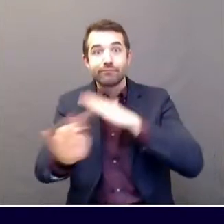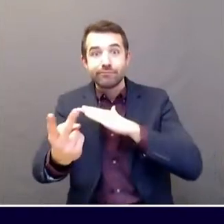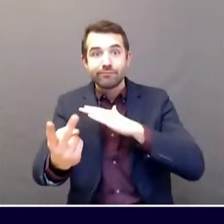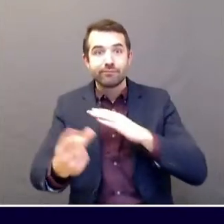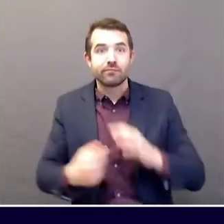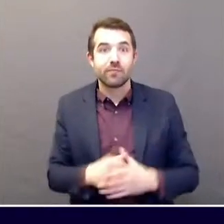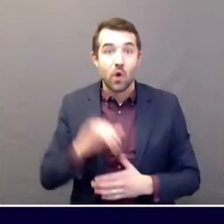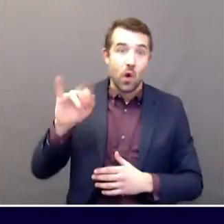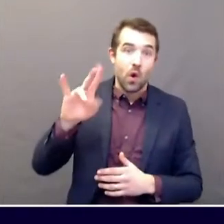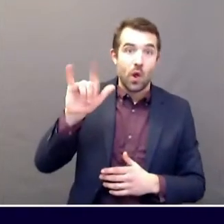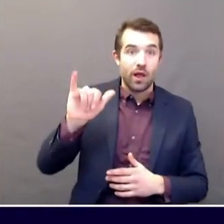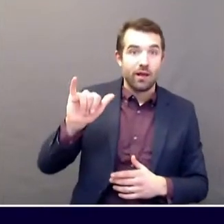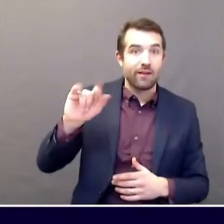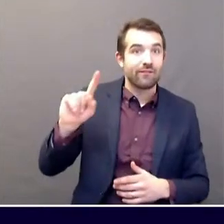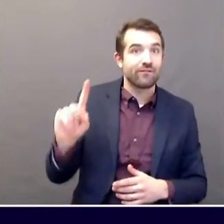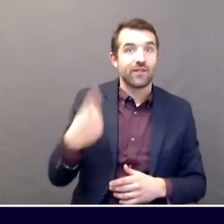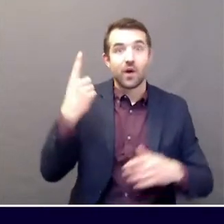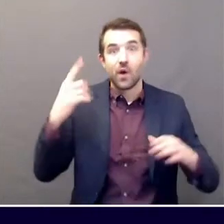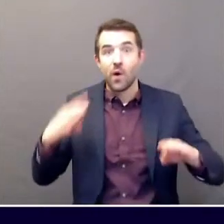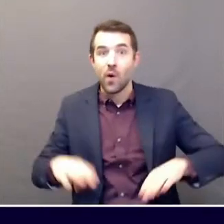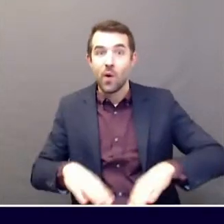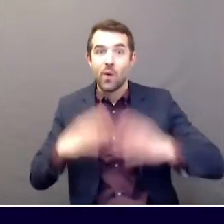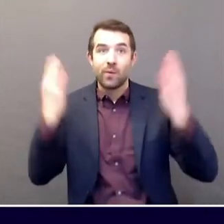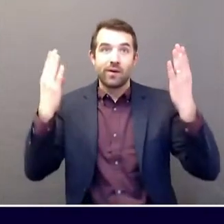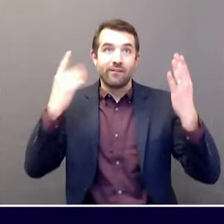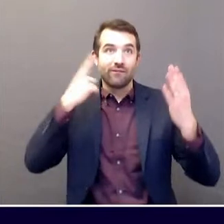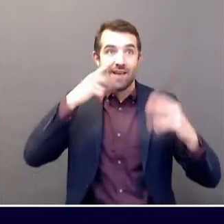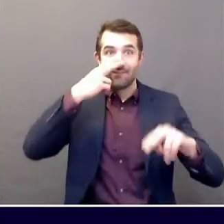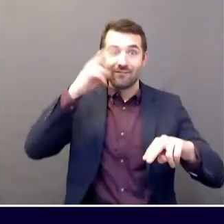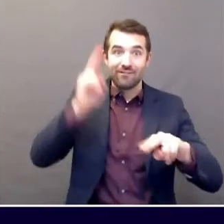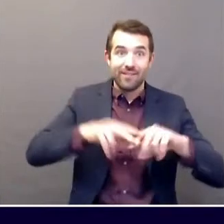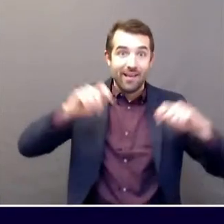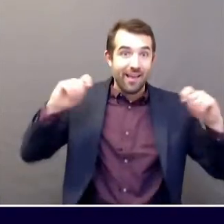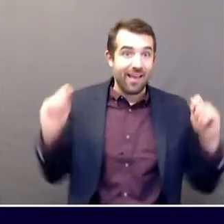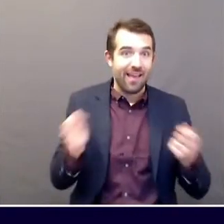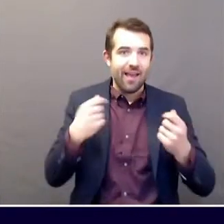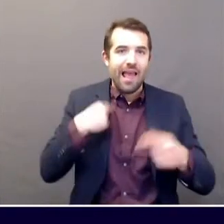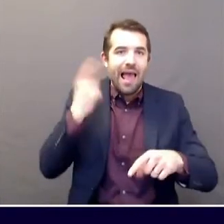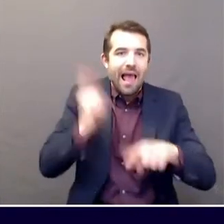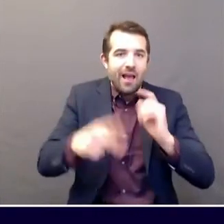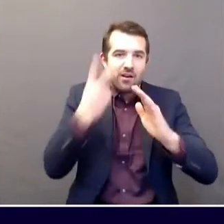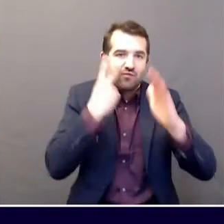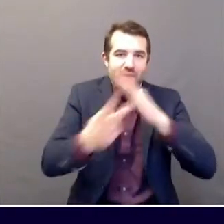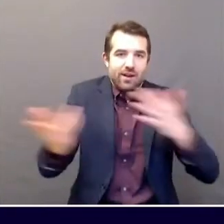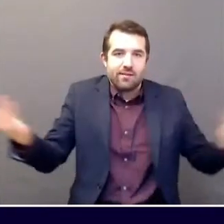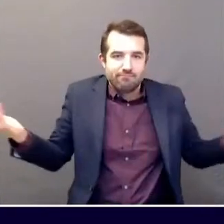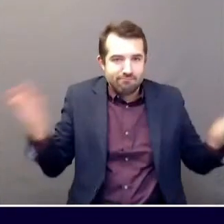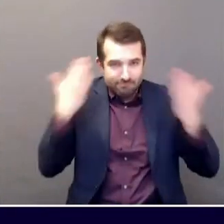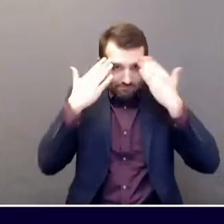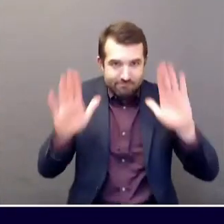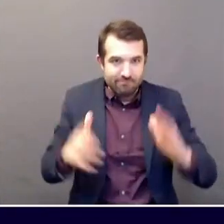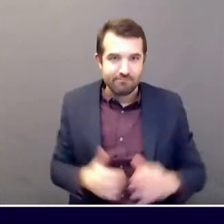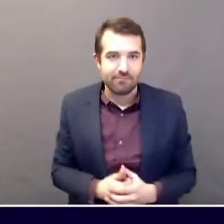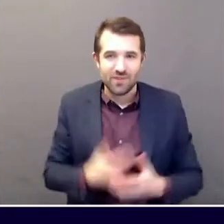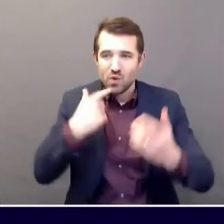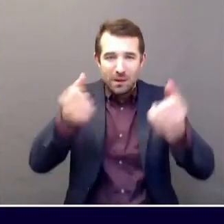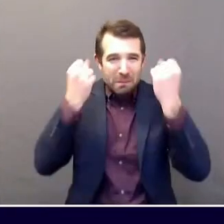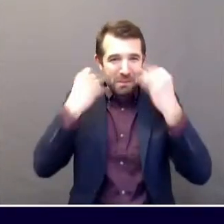we're all going to have fun again and go to festivals. Would that it were so, but there's so many factors. Thank